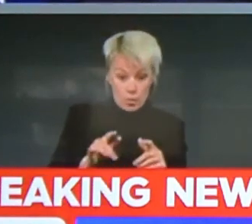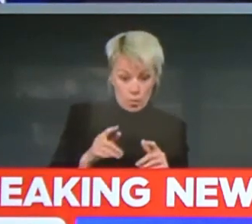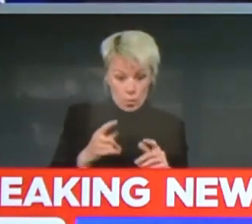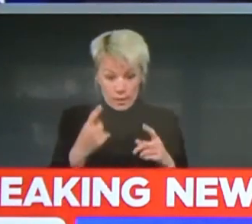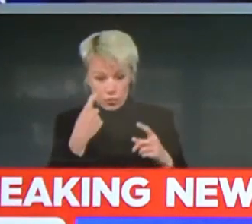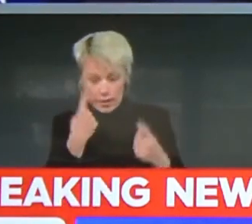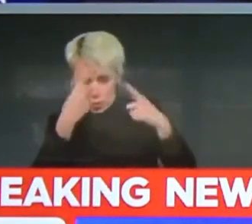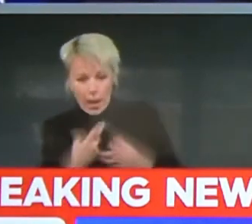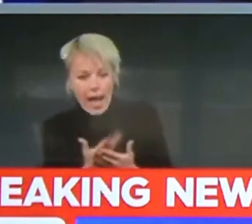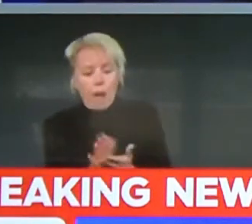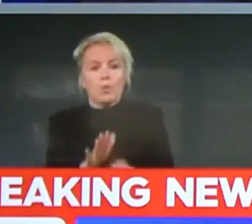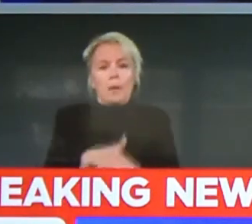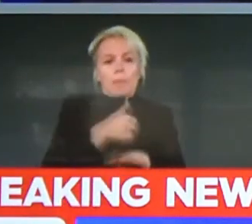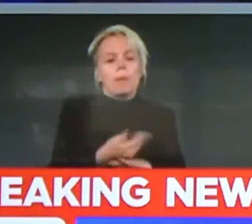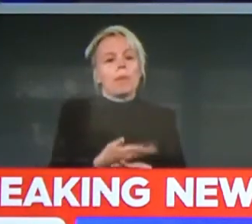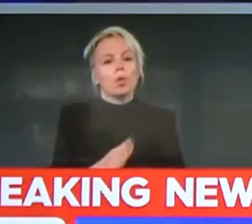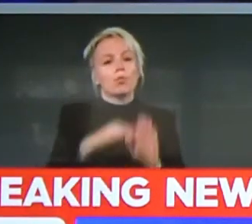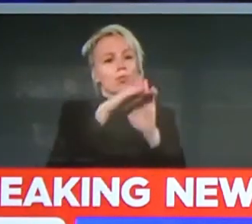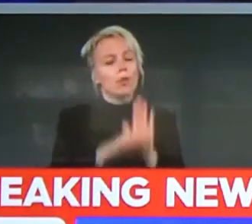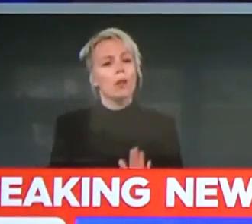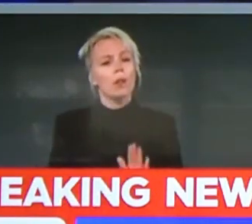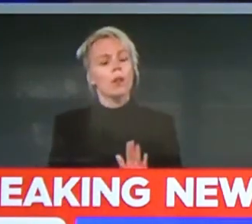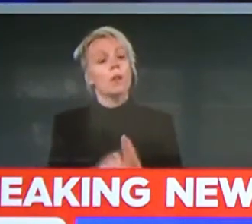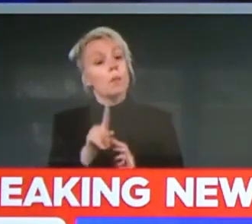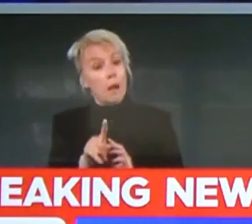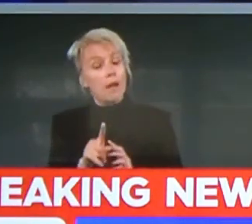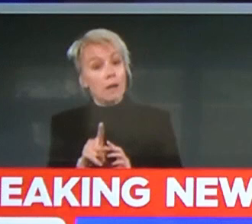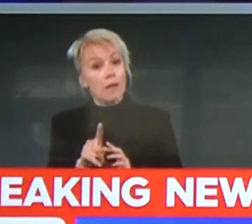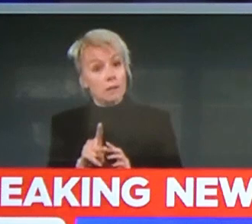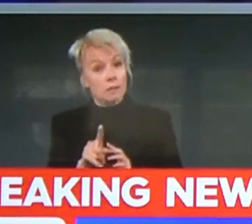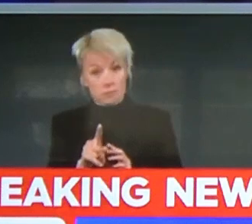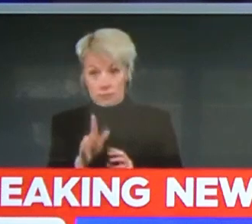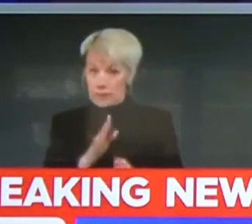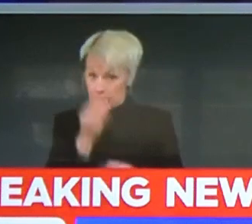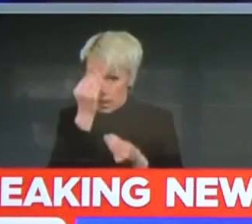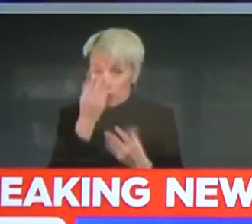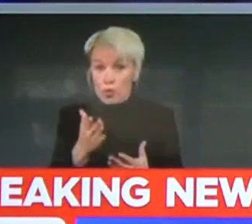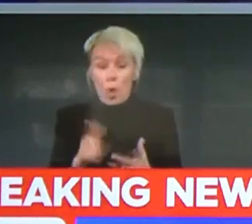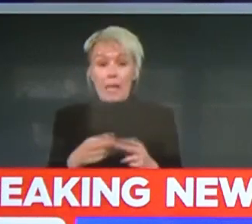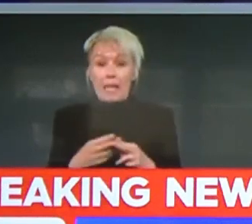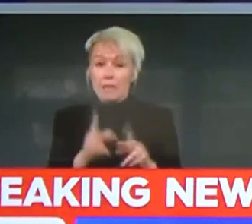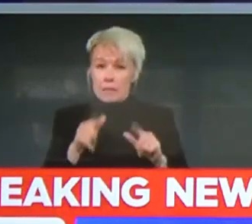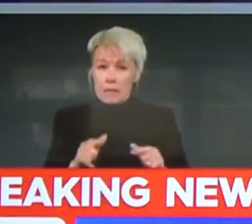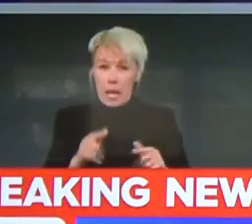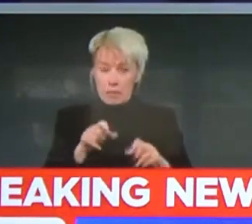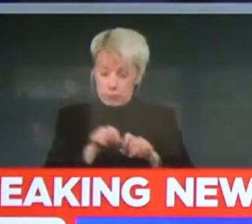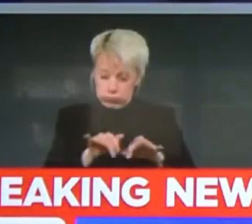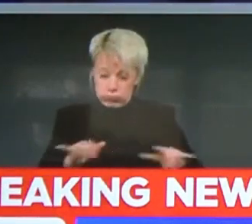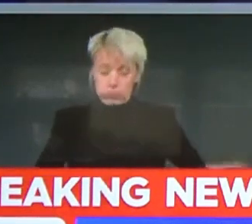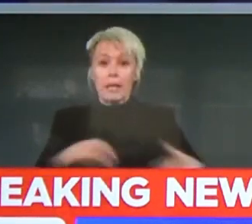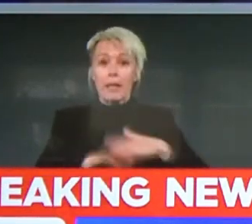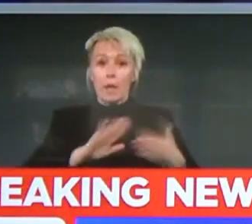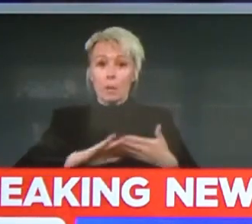measures will be. But make no mistake that if there is widespread community transmission, we may have